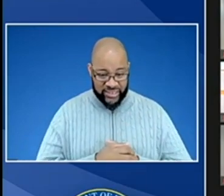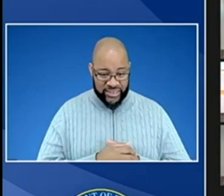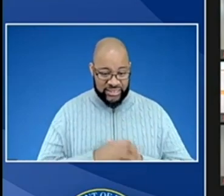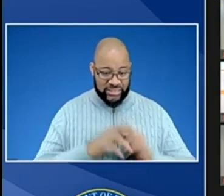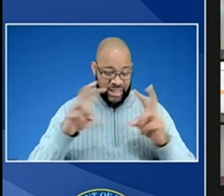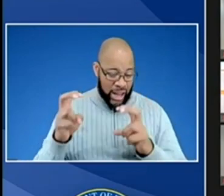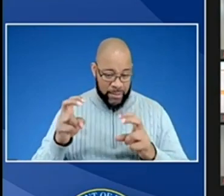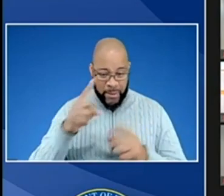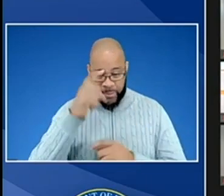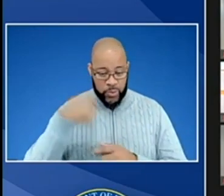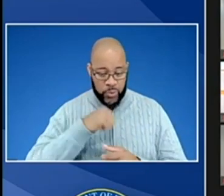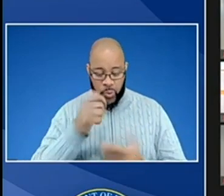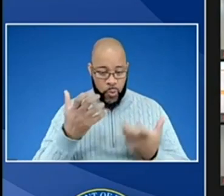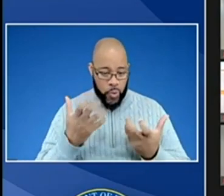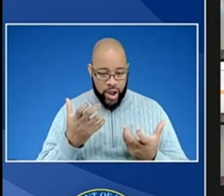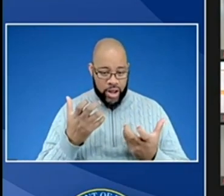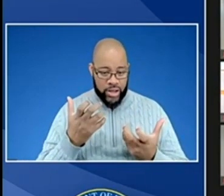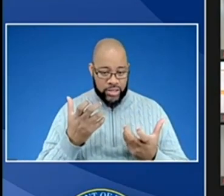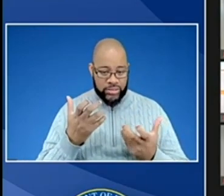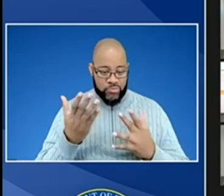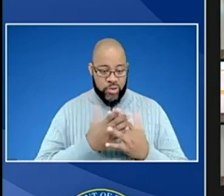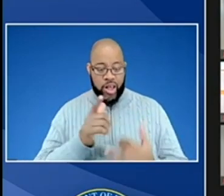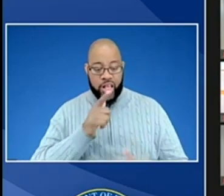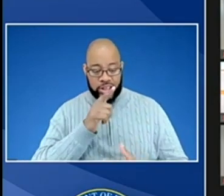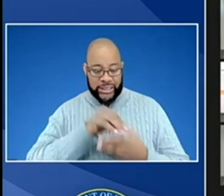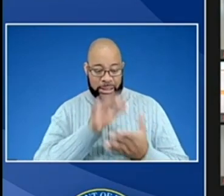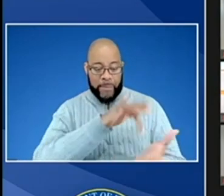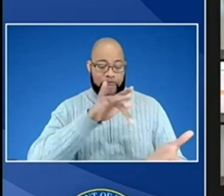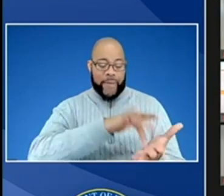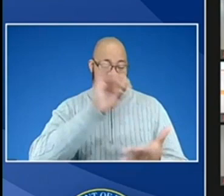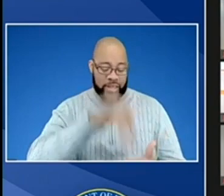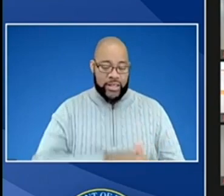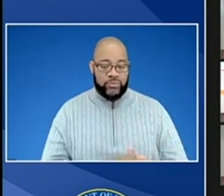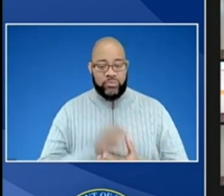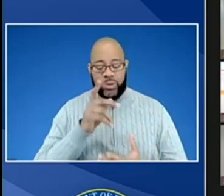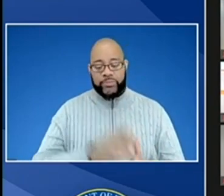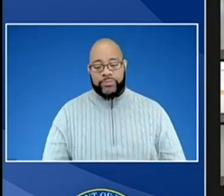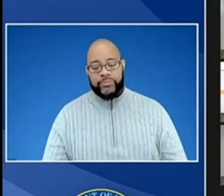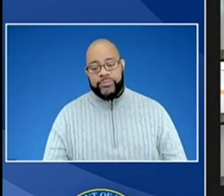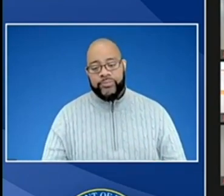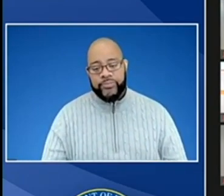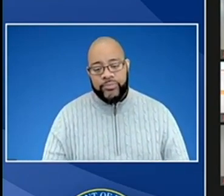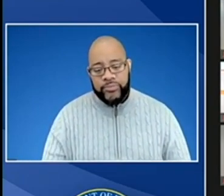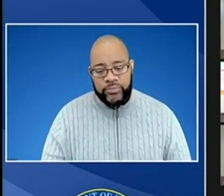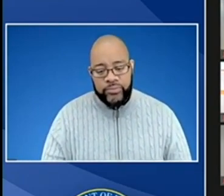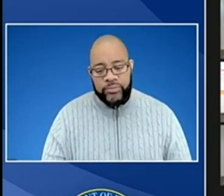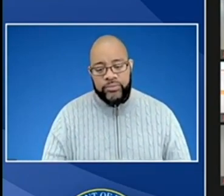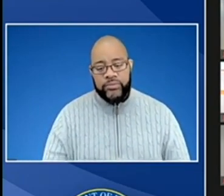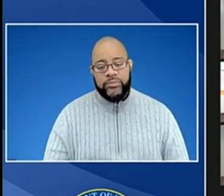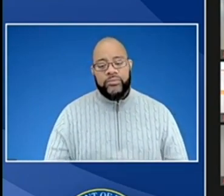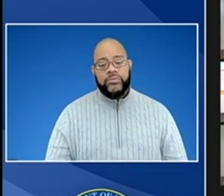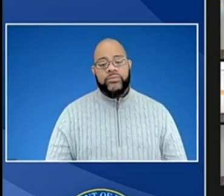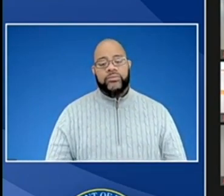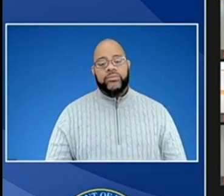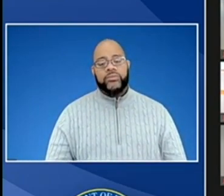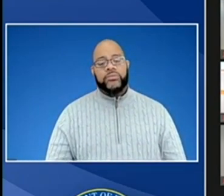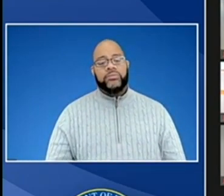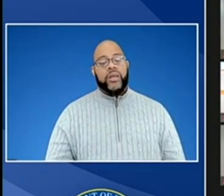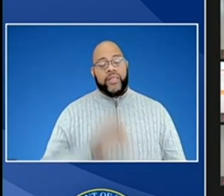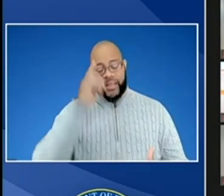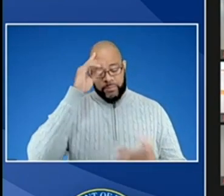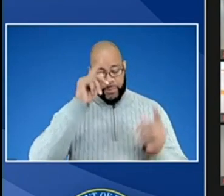topic, because we don't want to break for lunch in the middle of that, okay, to break people's train of